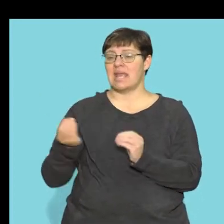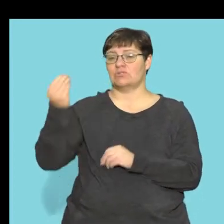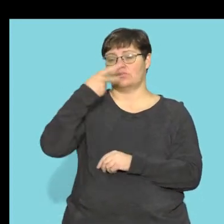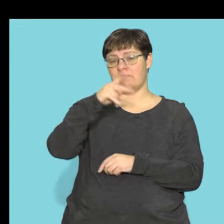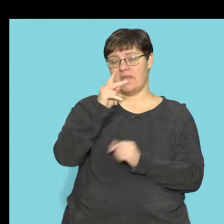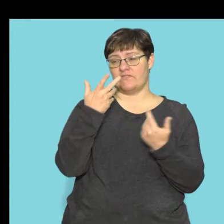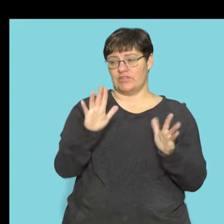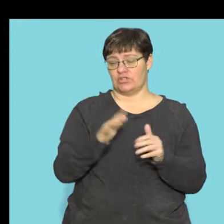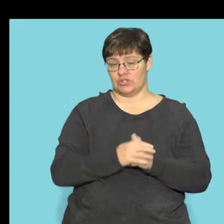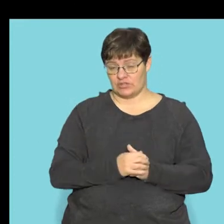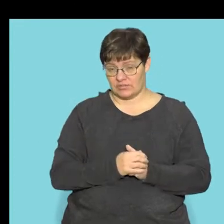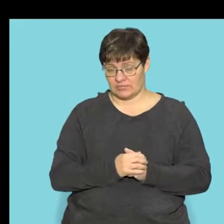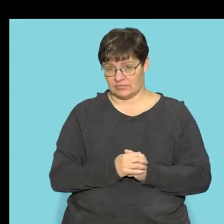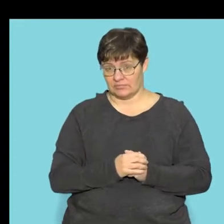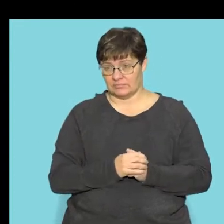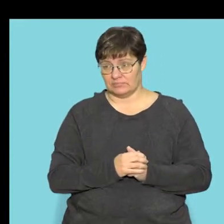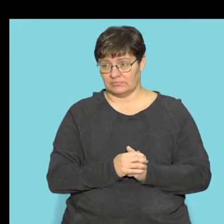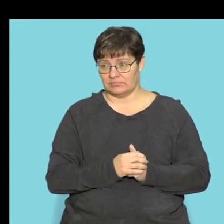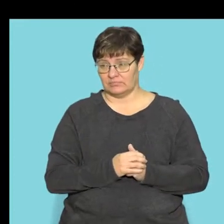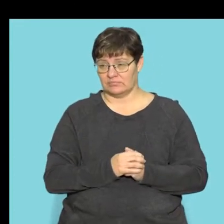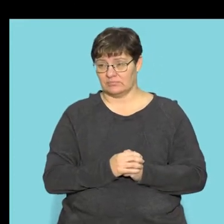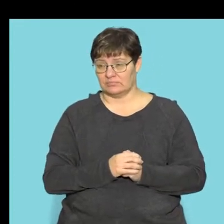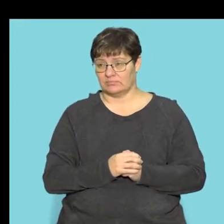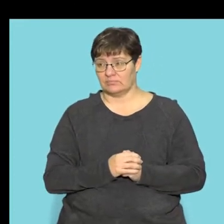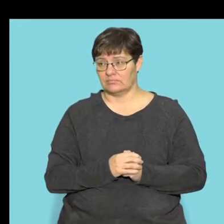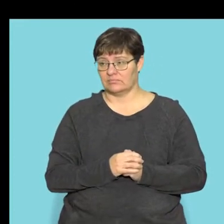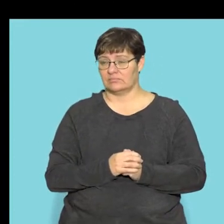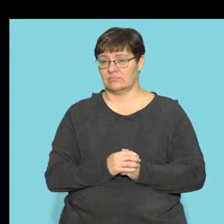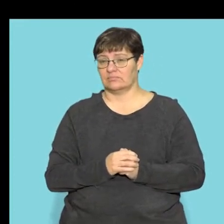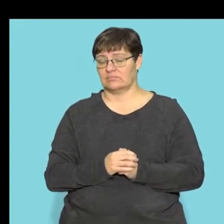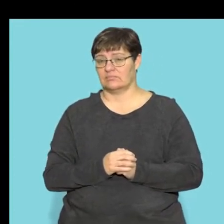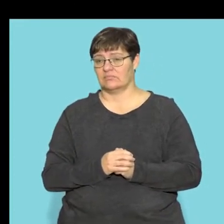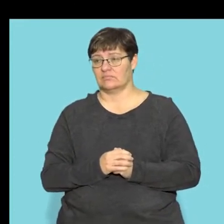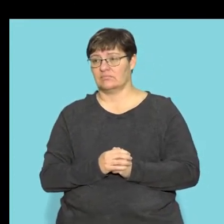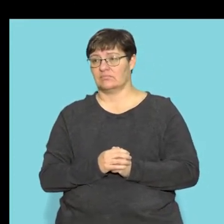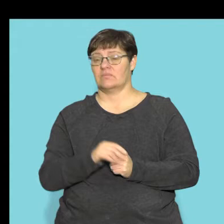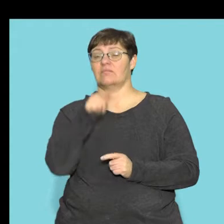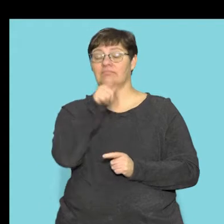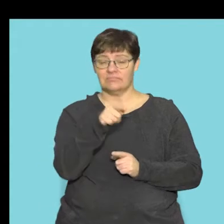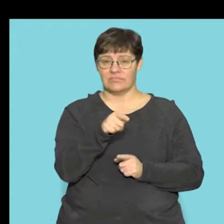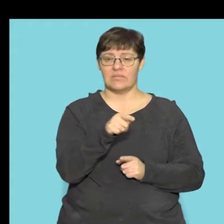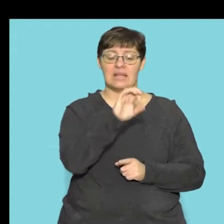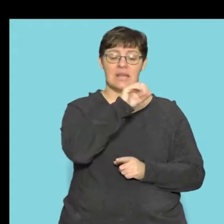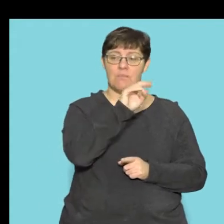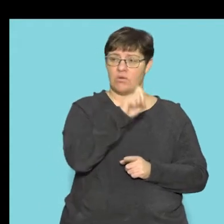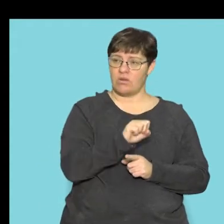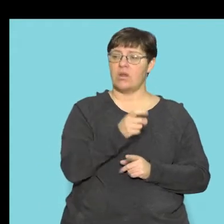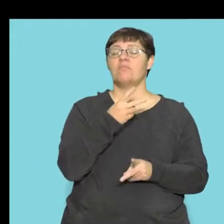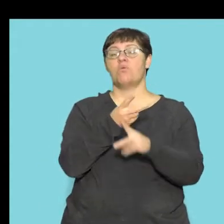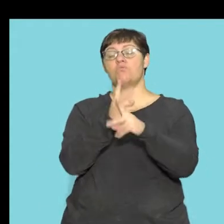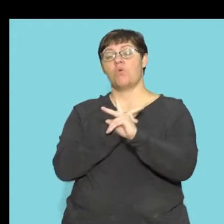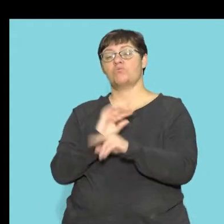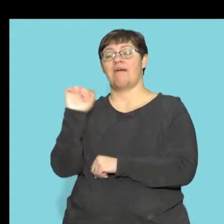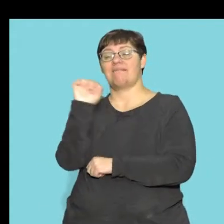the interest that you would have paid. So please do note that. Now, Simon took a loan to buy a car